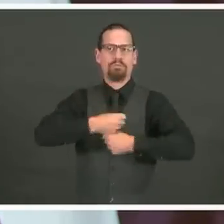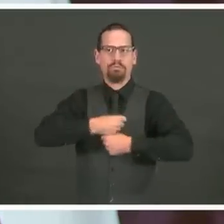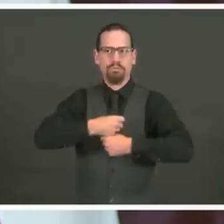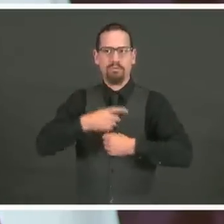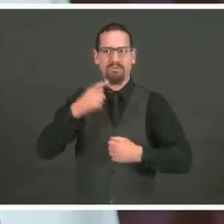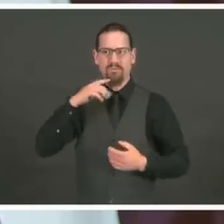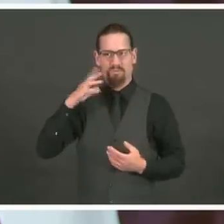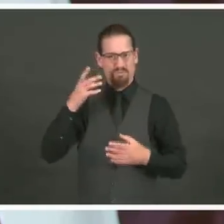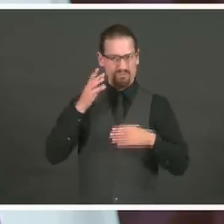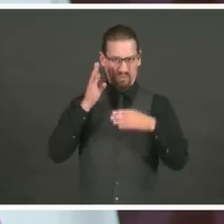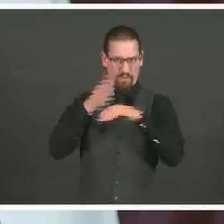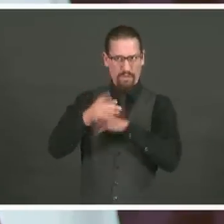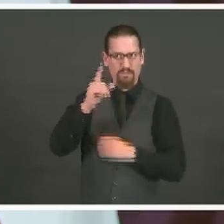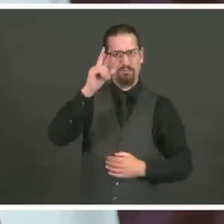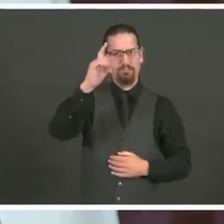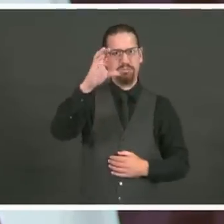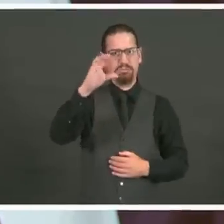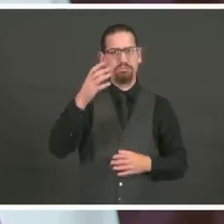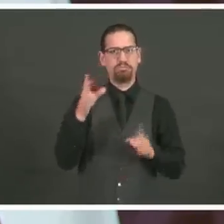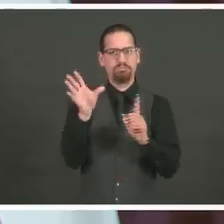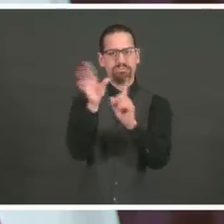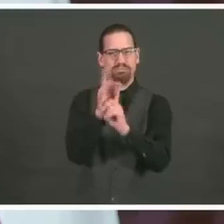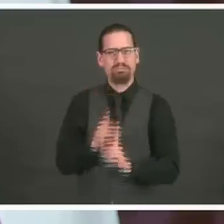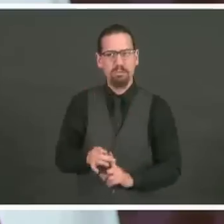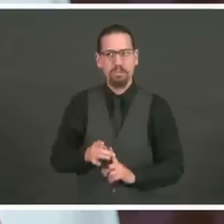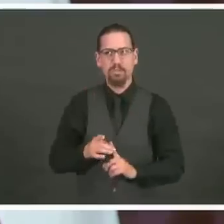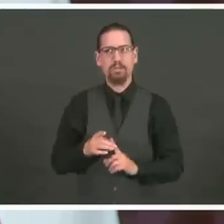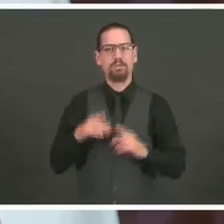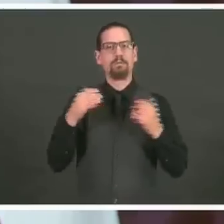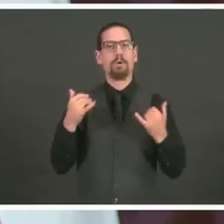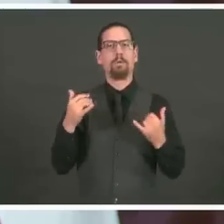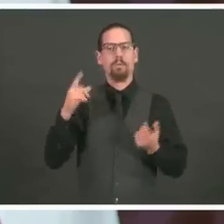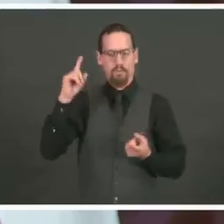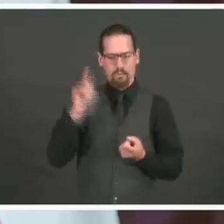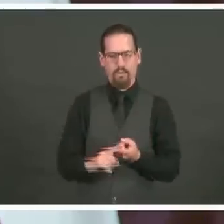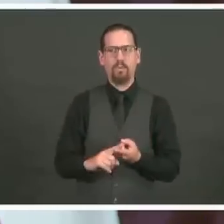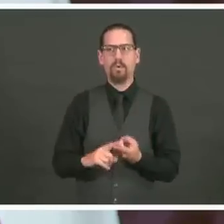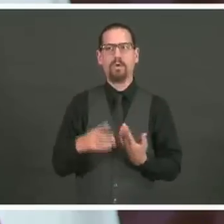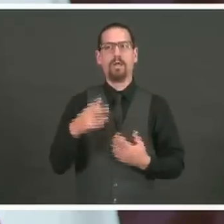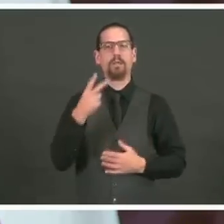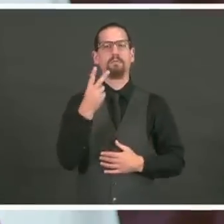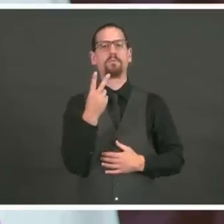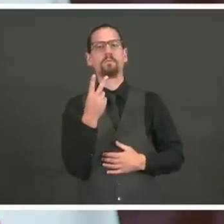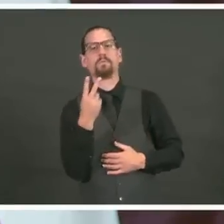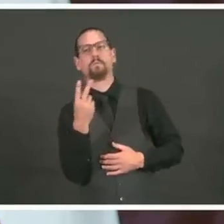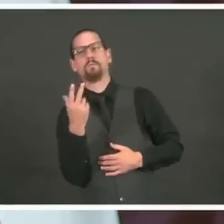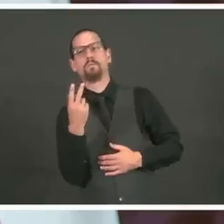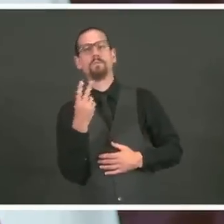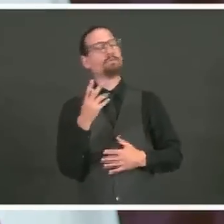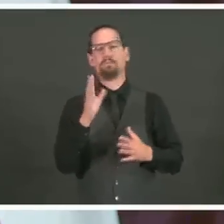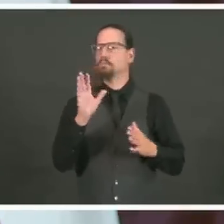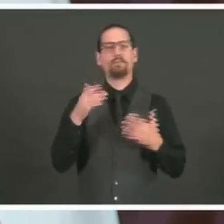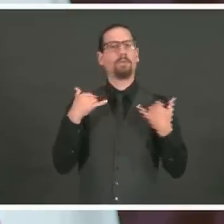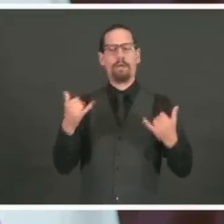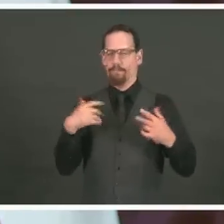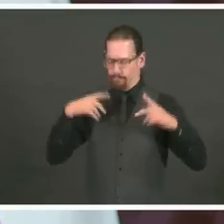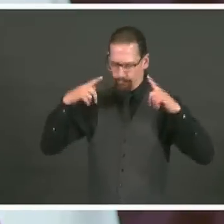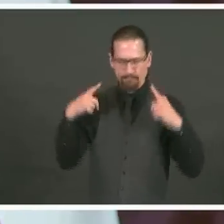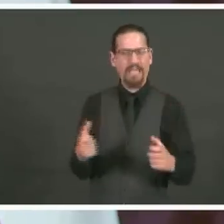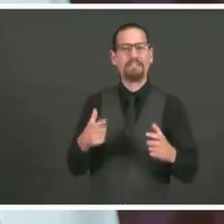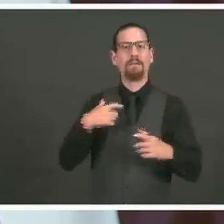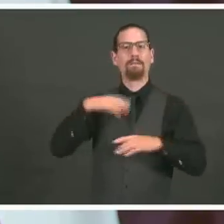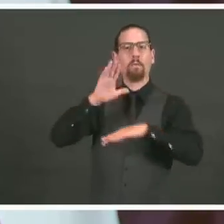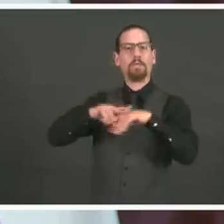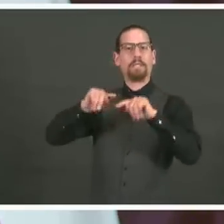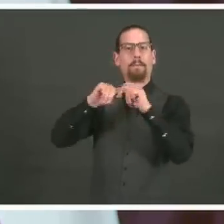get 2, 5, 10 cases, and we react quickly, and we've been able to put a lid on it. In the case of a couple daycare